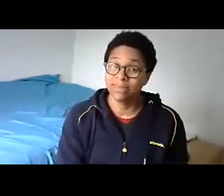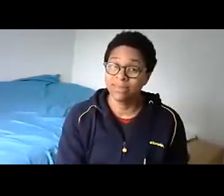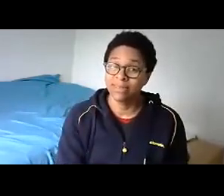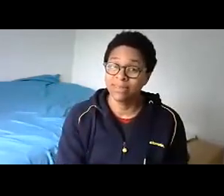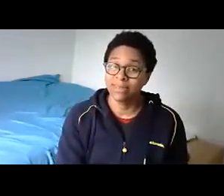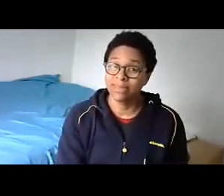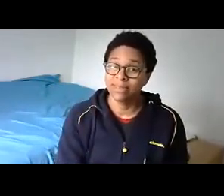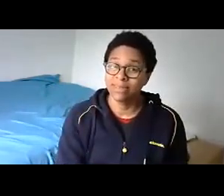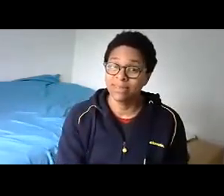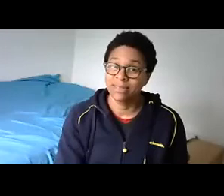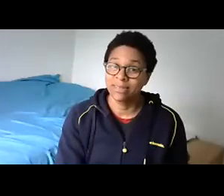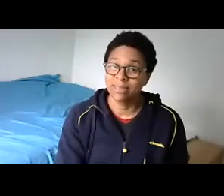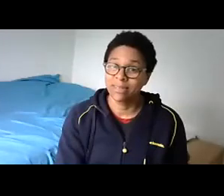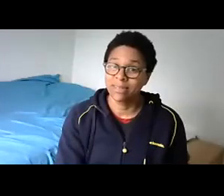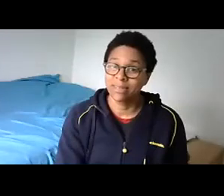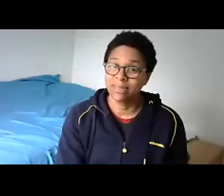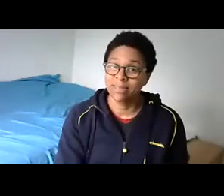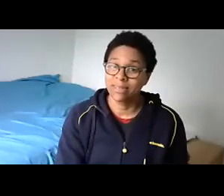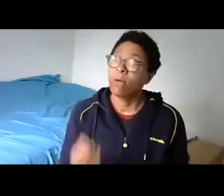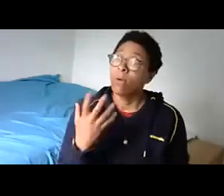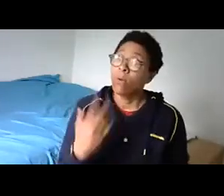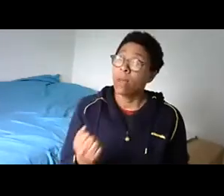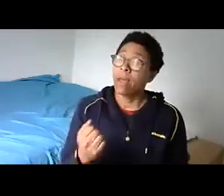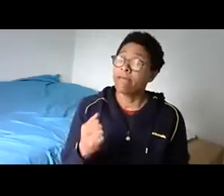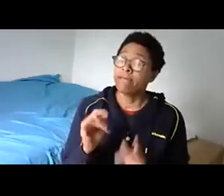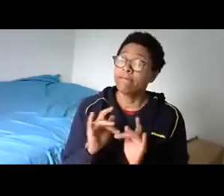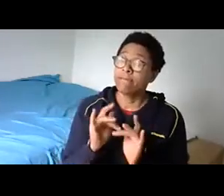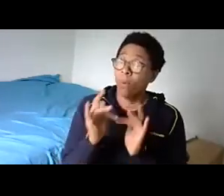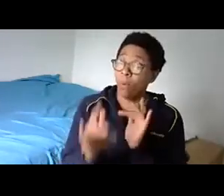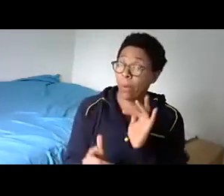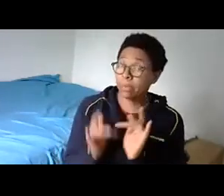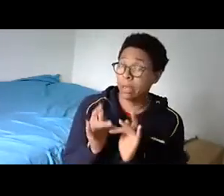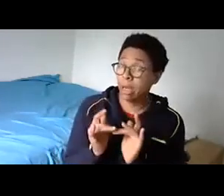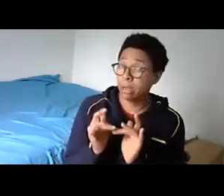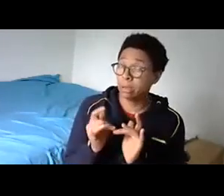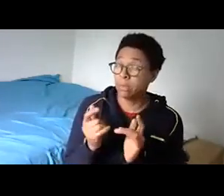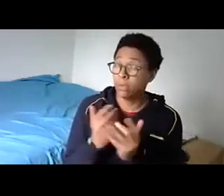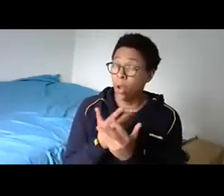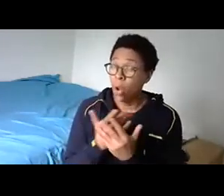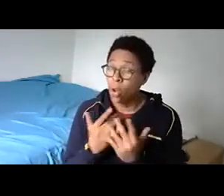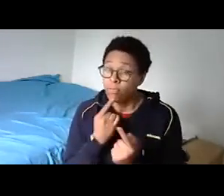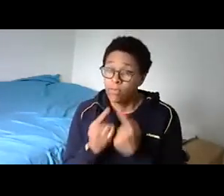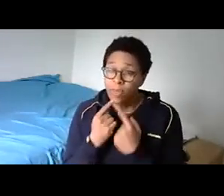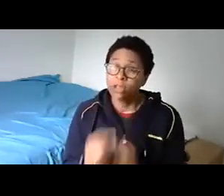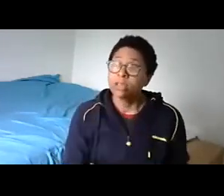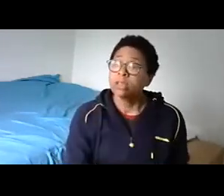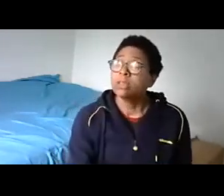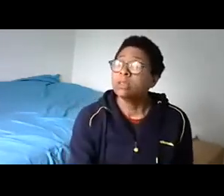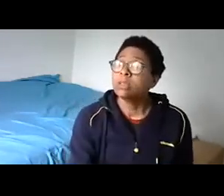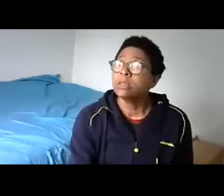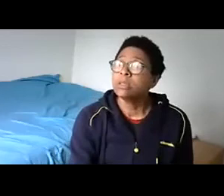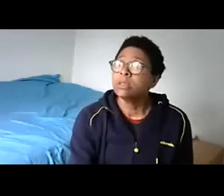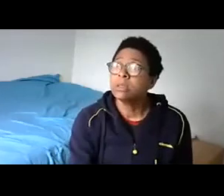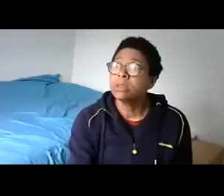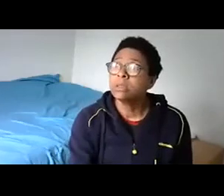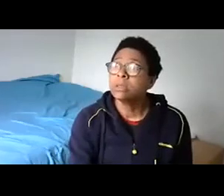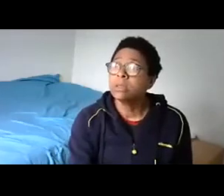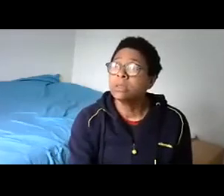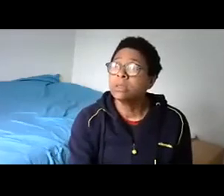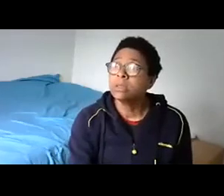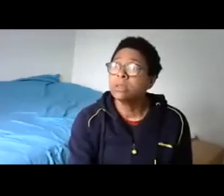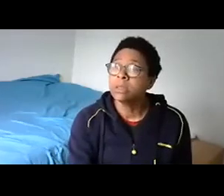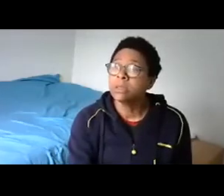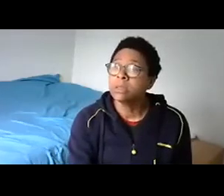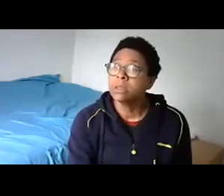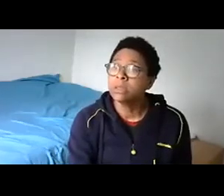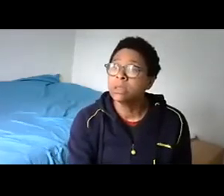have a lot of information about disabled people's rights in different kind of areas of law,